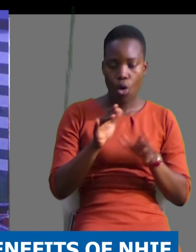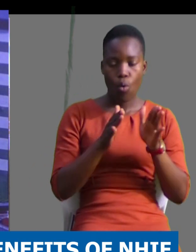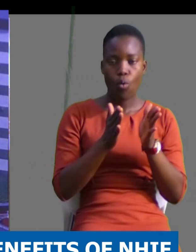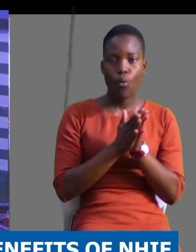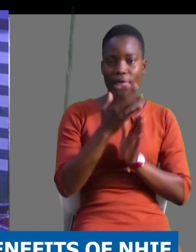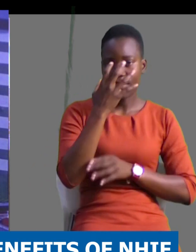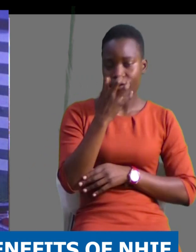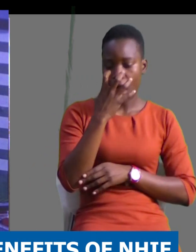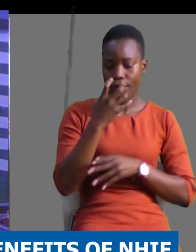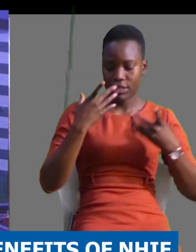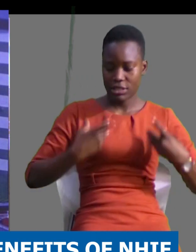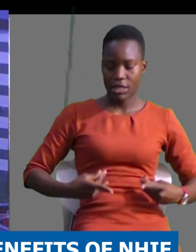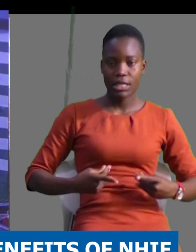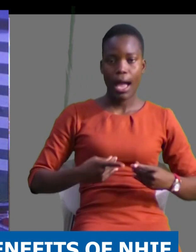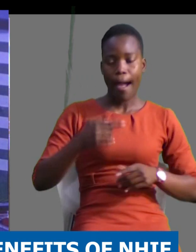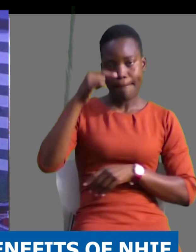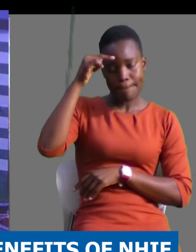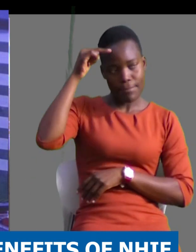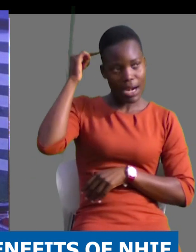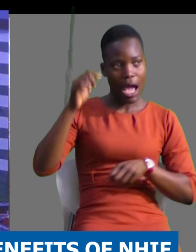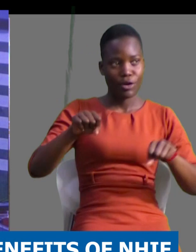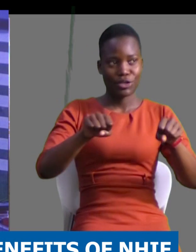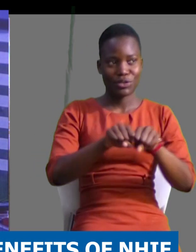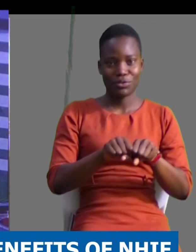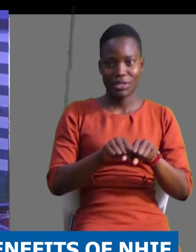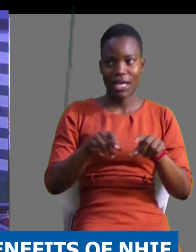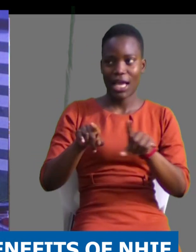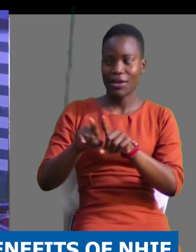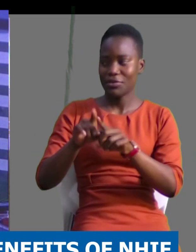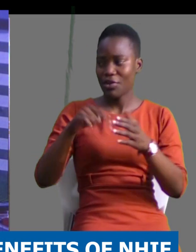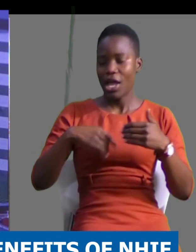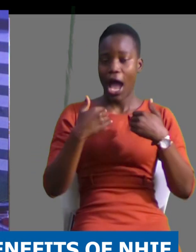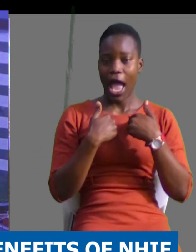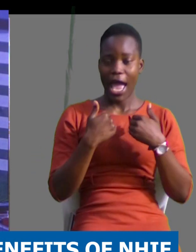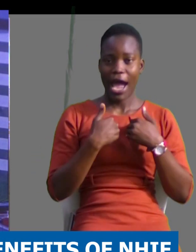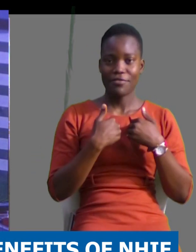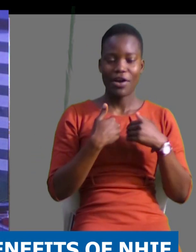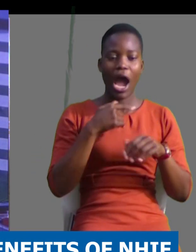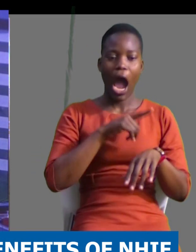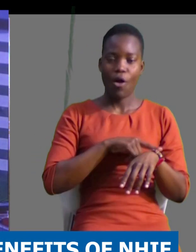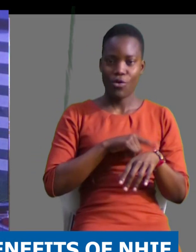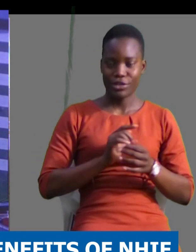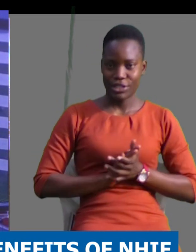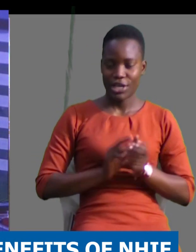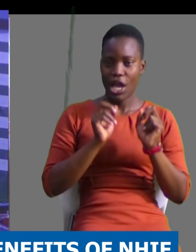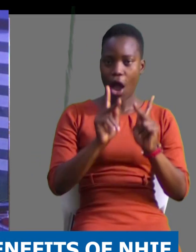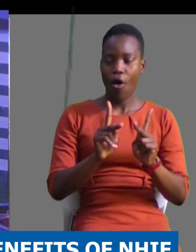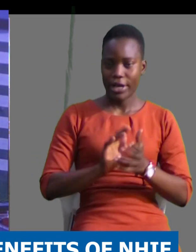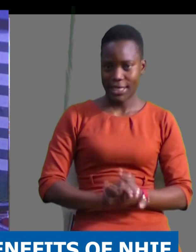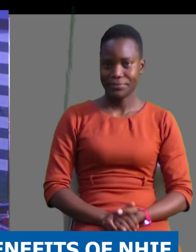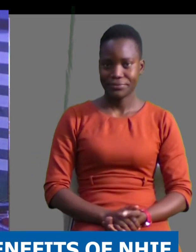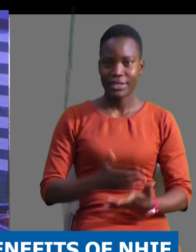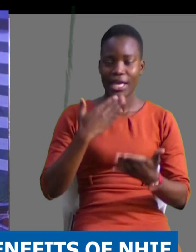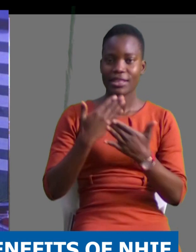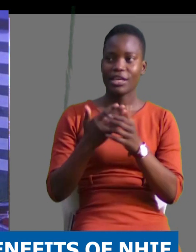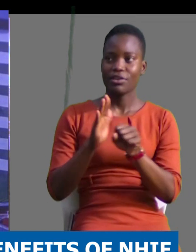colored dress, and black shoes, and I have a watch. Yes. Yes. All